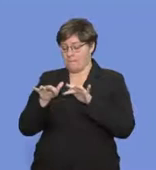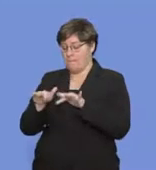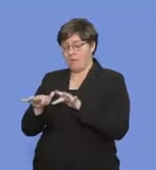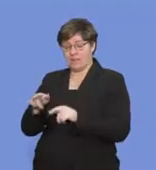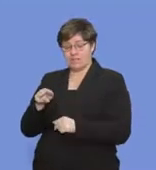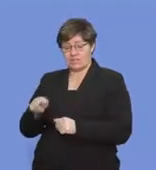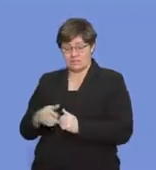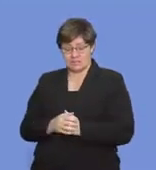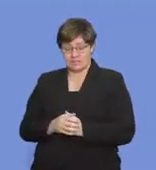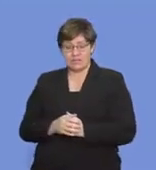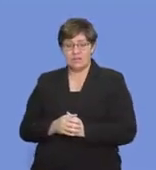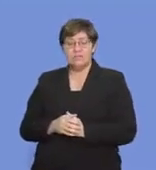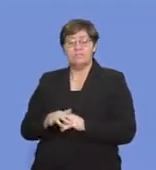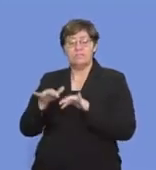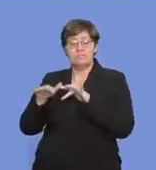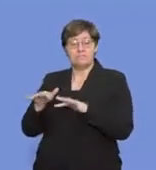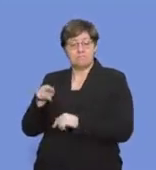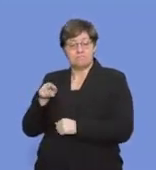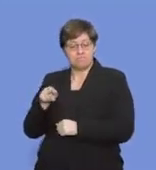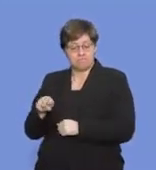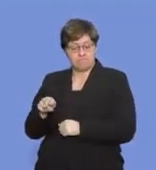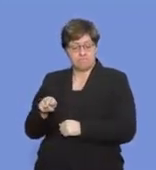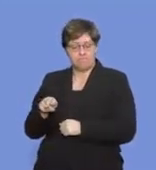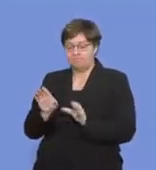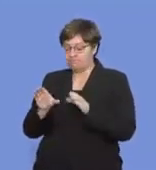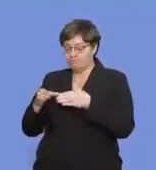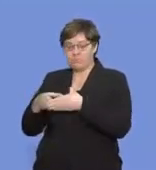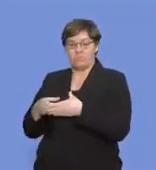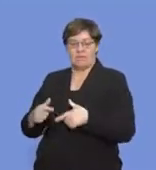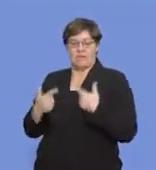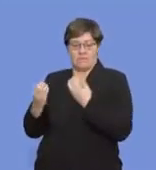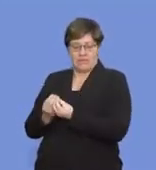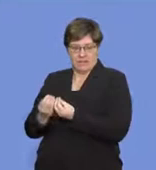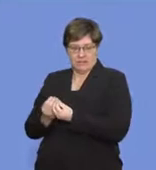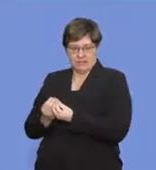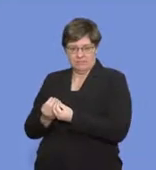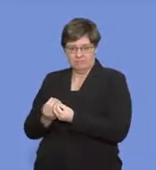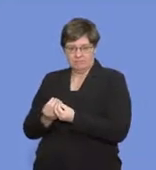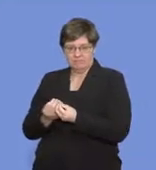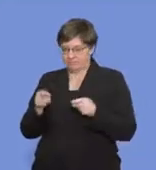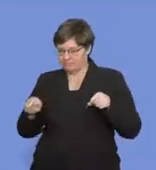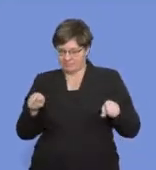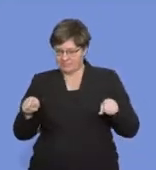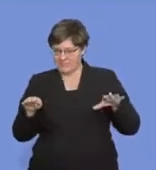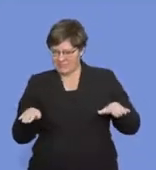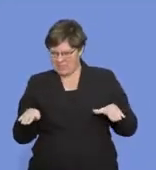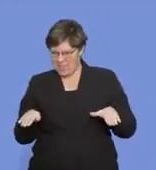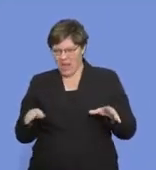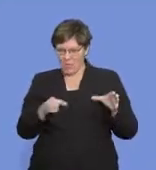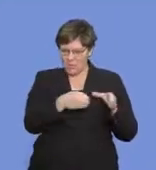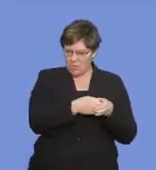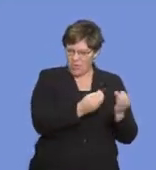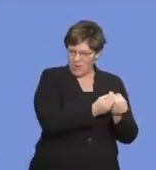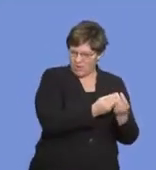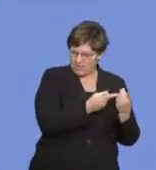population, and population is a group of organisms again. So that's why I say it's difficult.